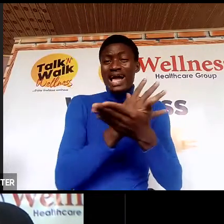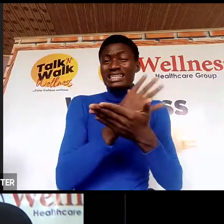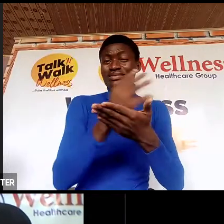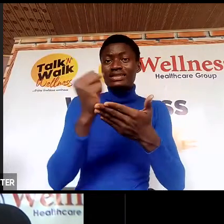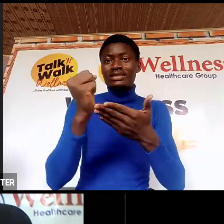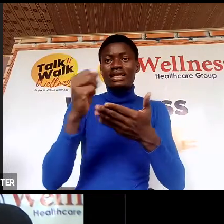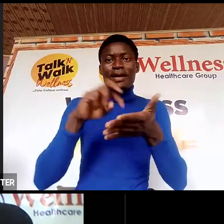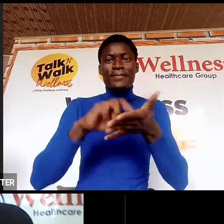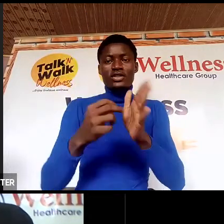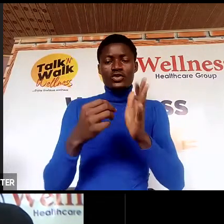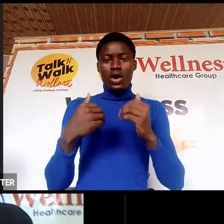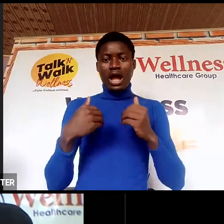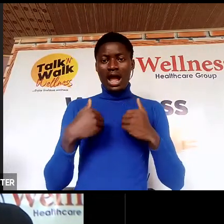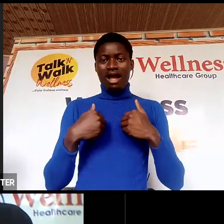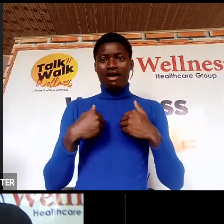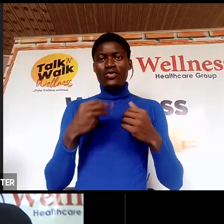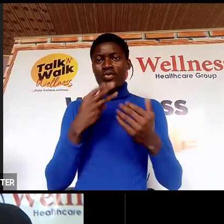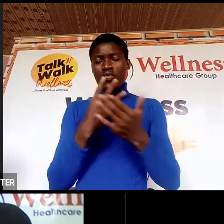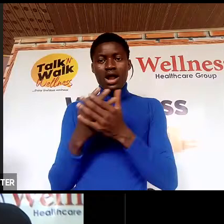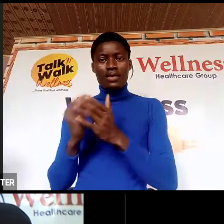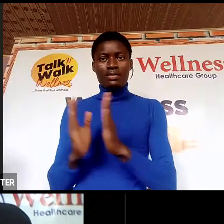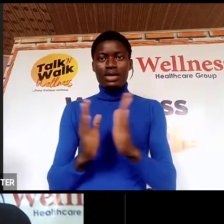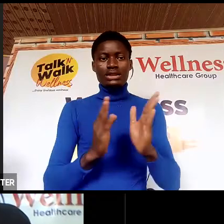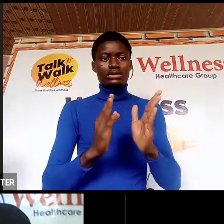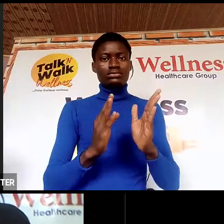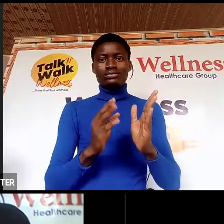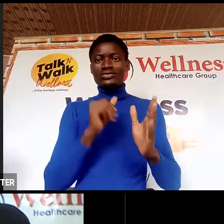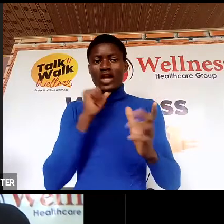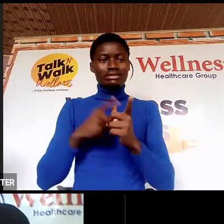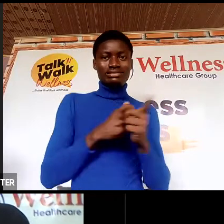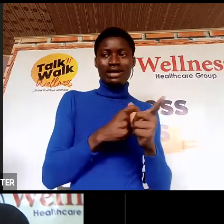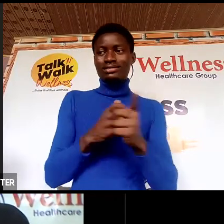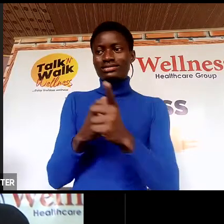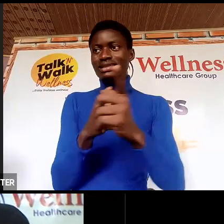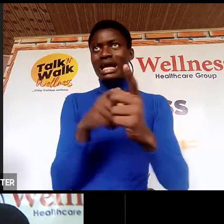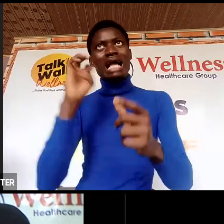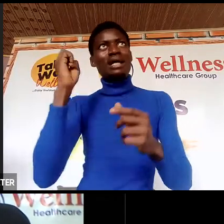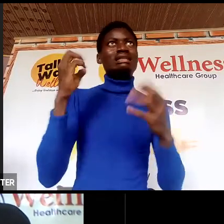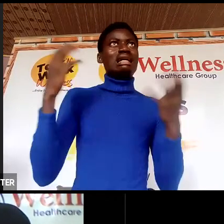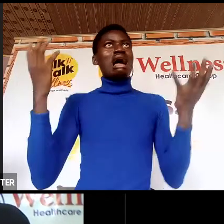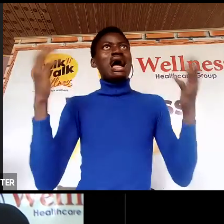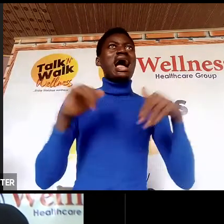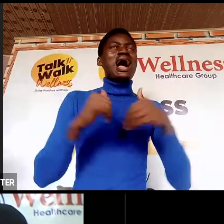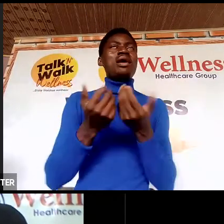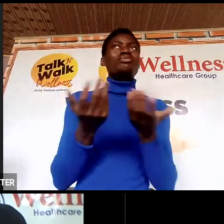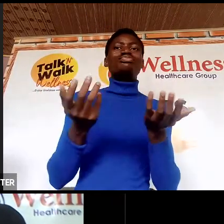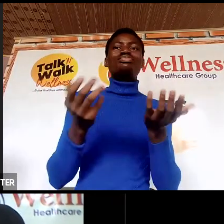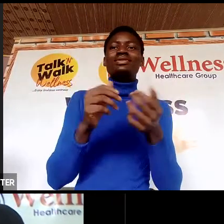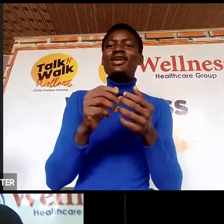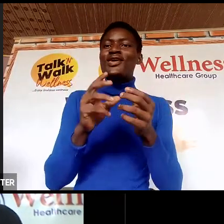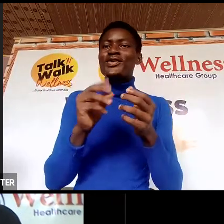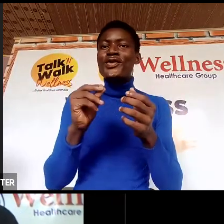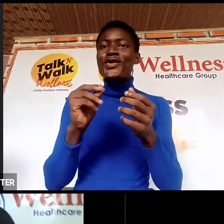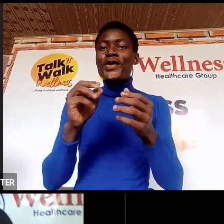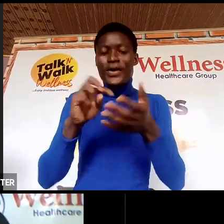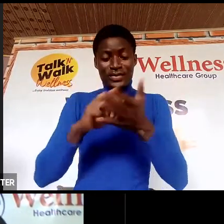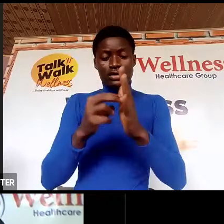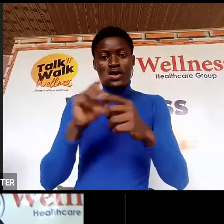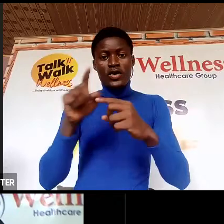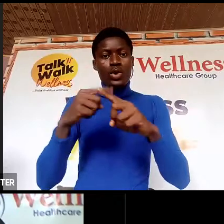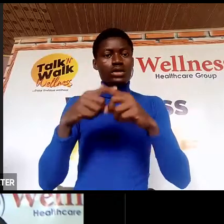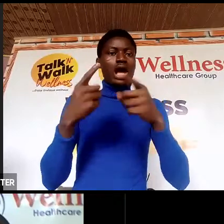skelter, you are on the driver's seat. You are more or less stable. You know that you will not run to pillar to post.